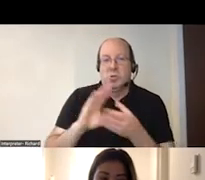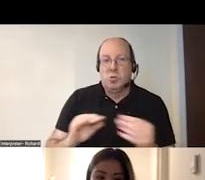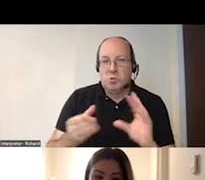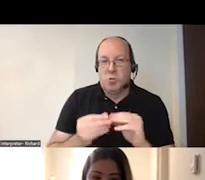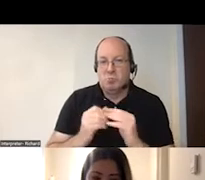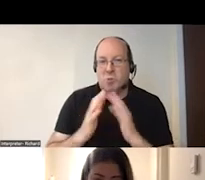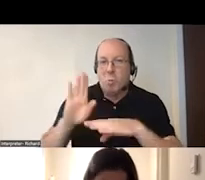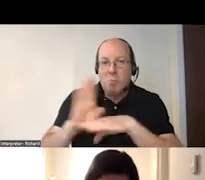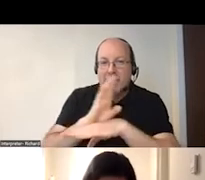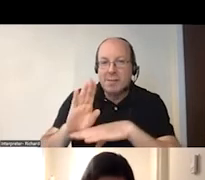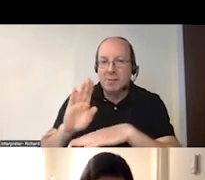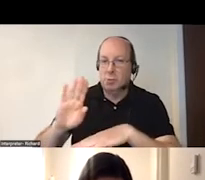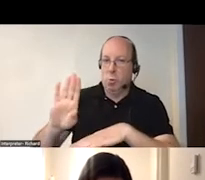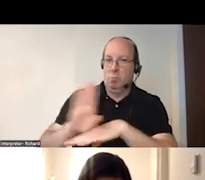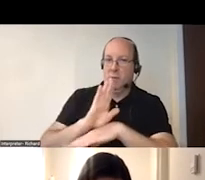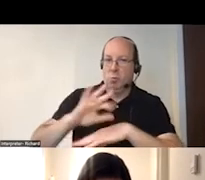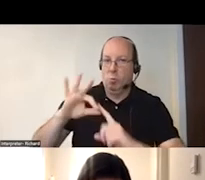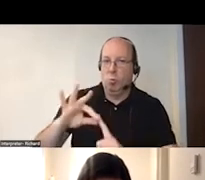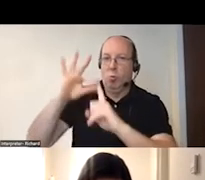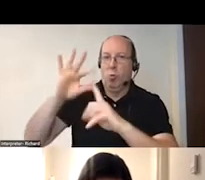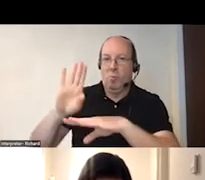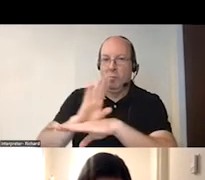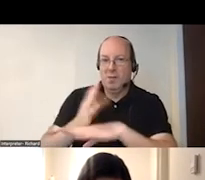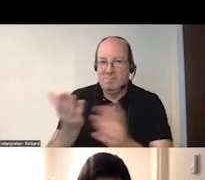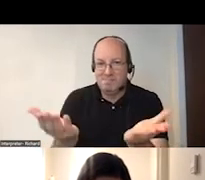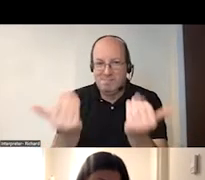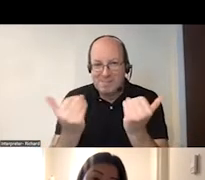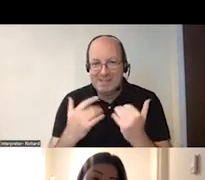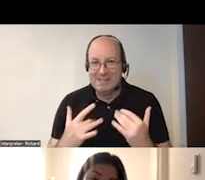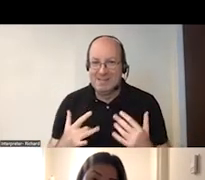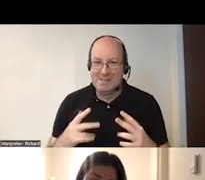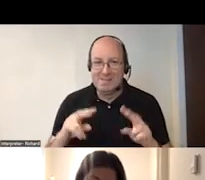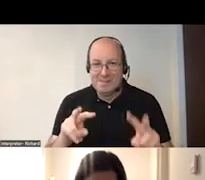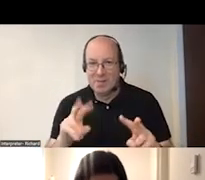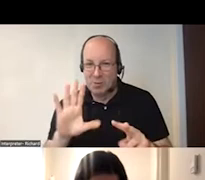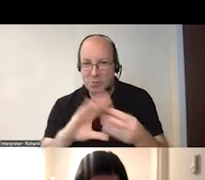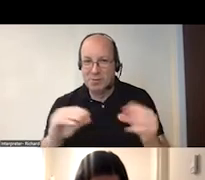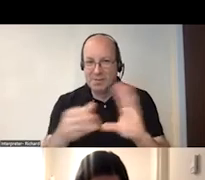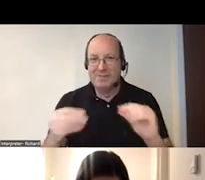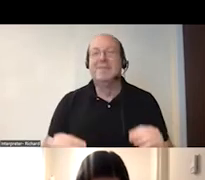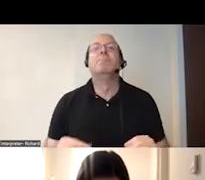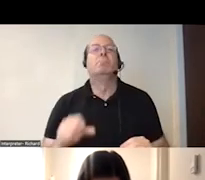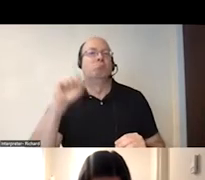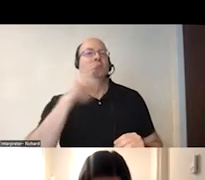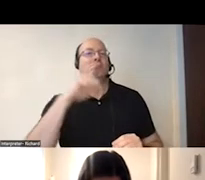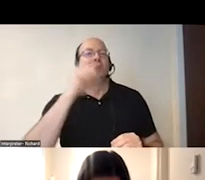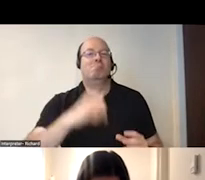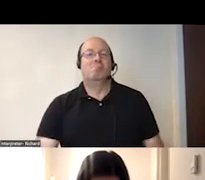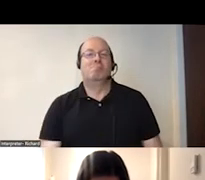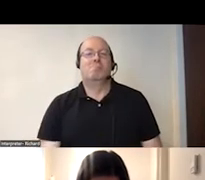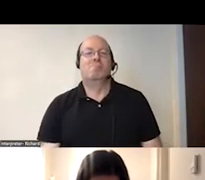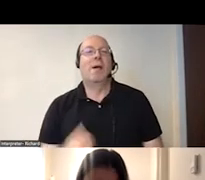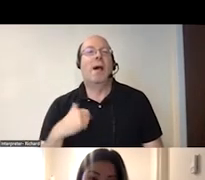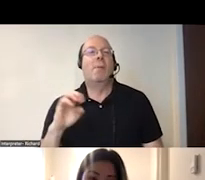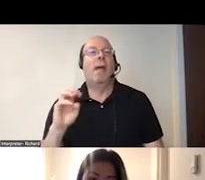business as well. Yours is a very unique business, so I'm very excited about it. Yeah, absolutely. Emma